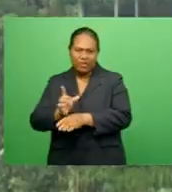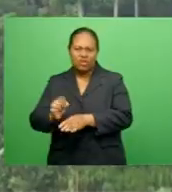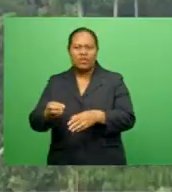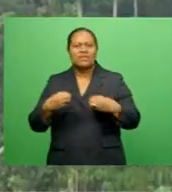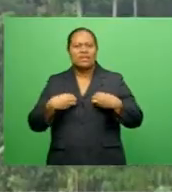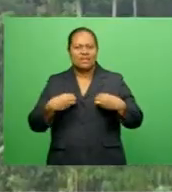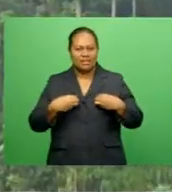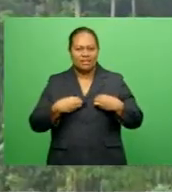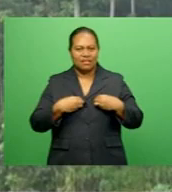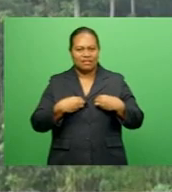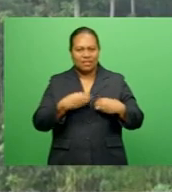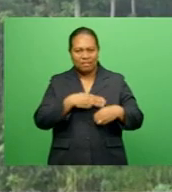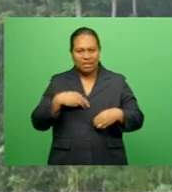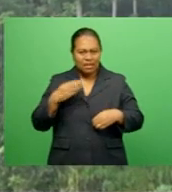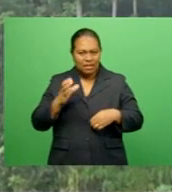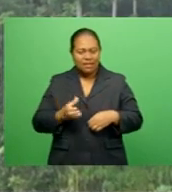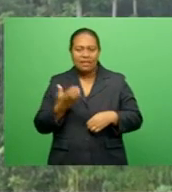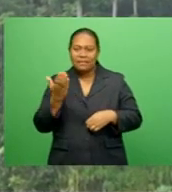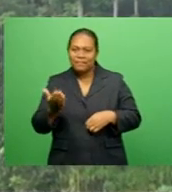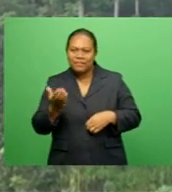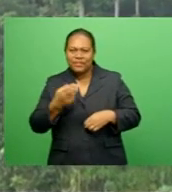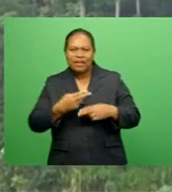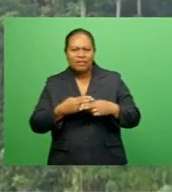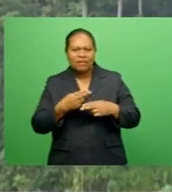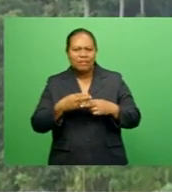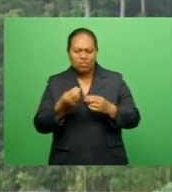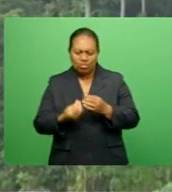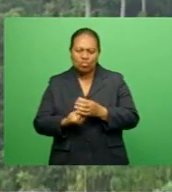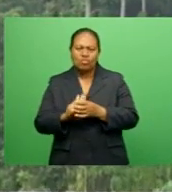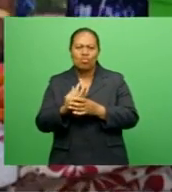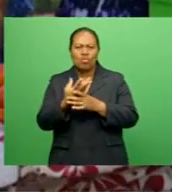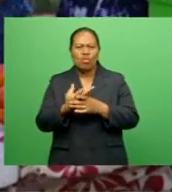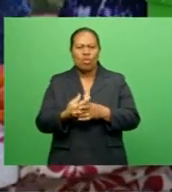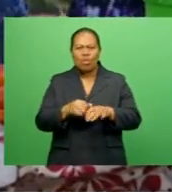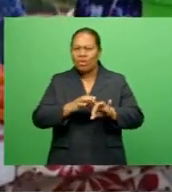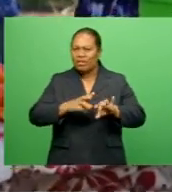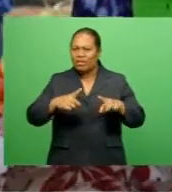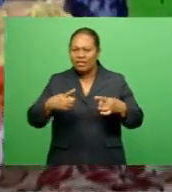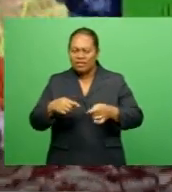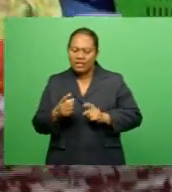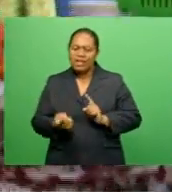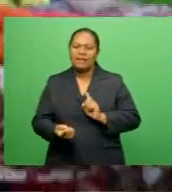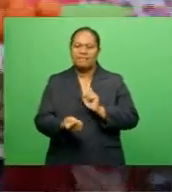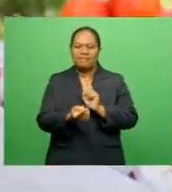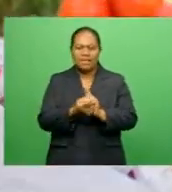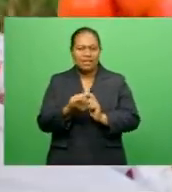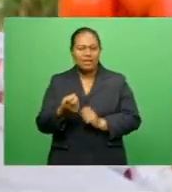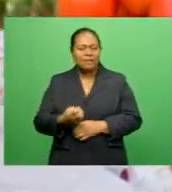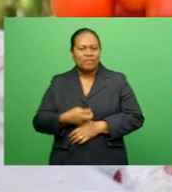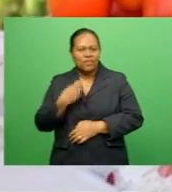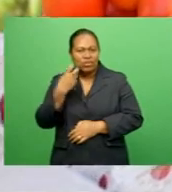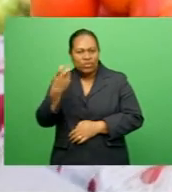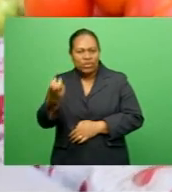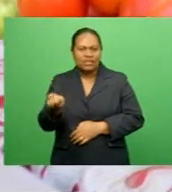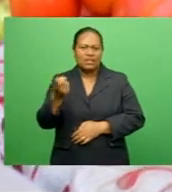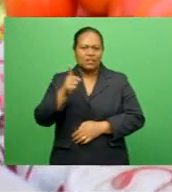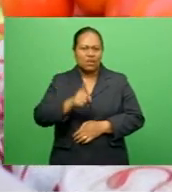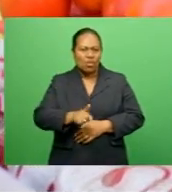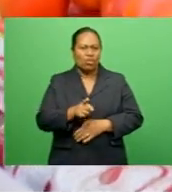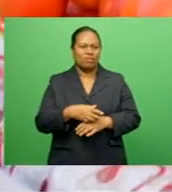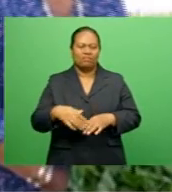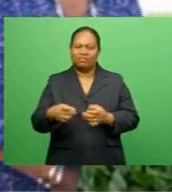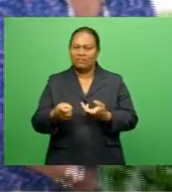Dr. Mahendra Reddy is urging farmers to grow produce on a large scale to meet the demands of the tourism and hospitality sector when borders